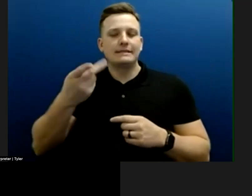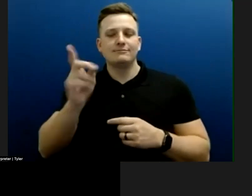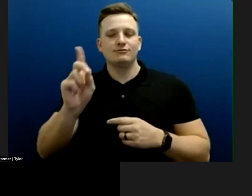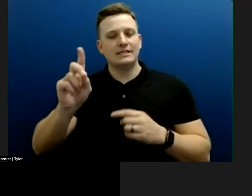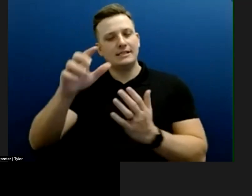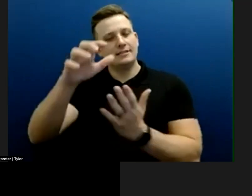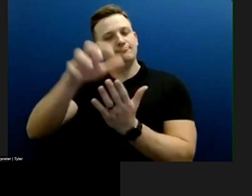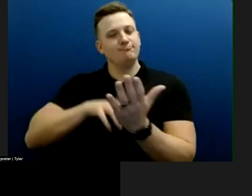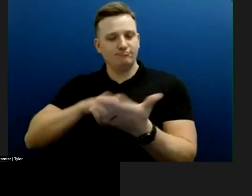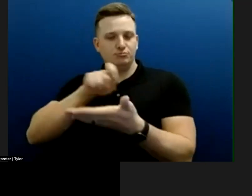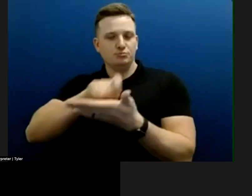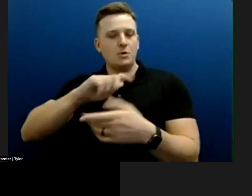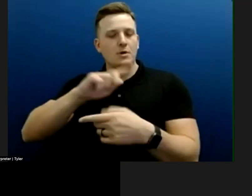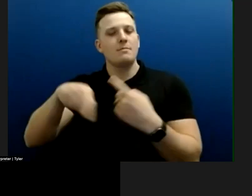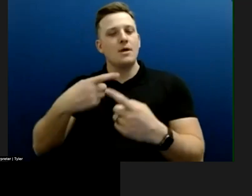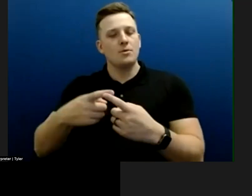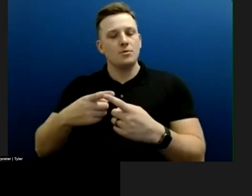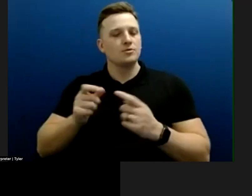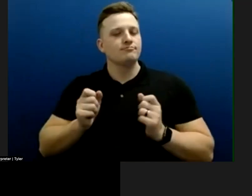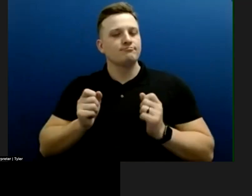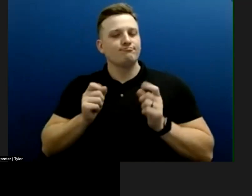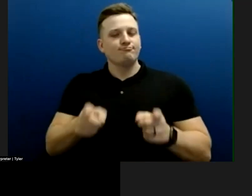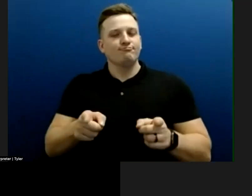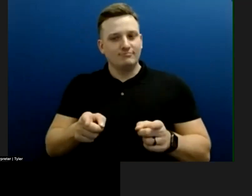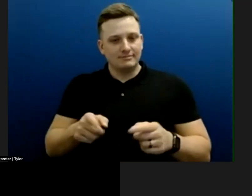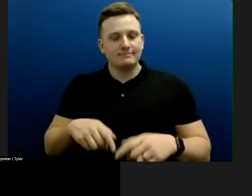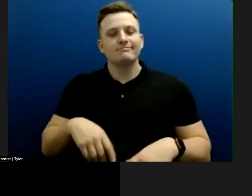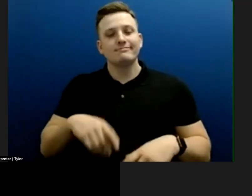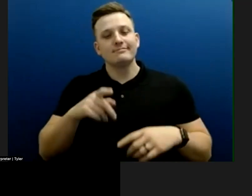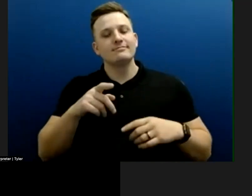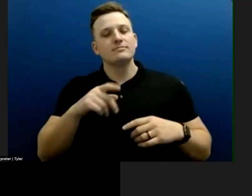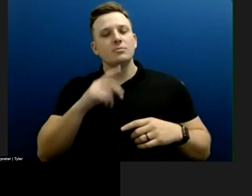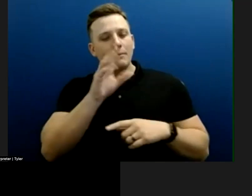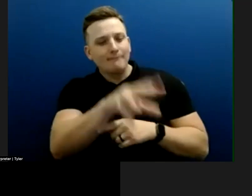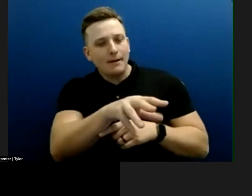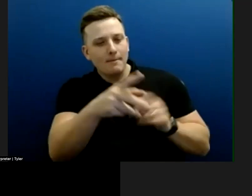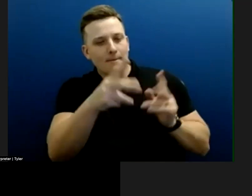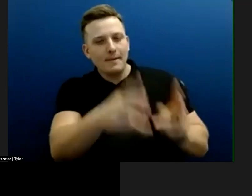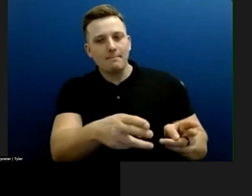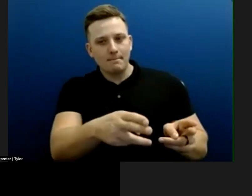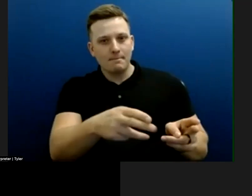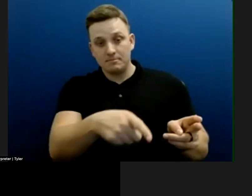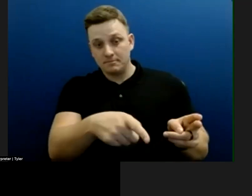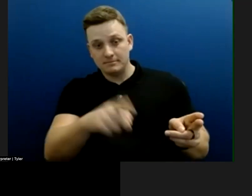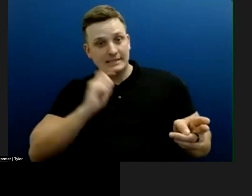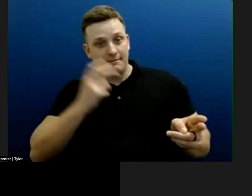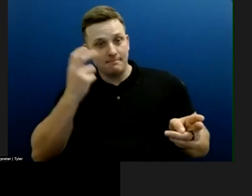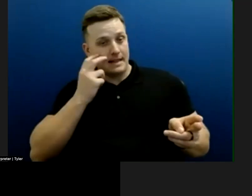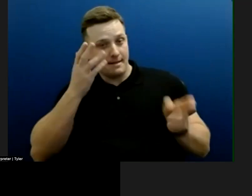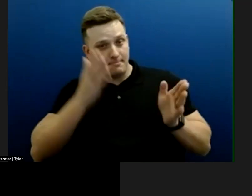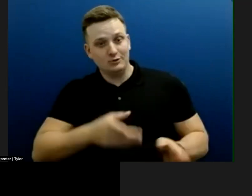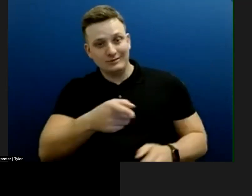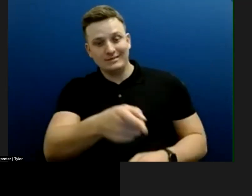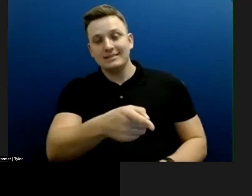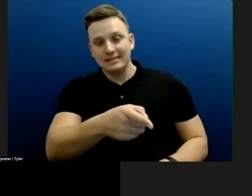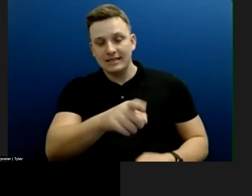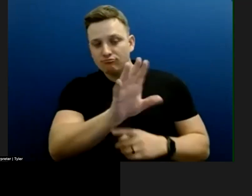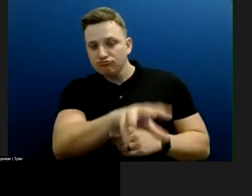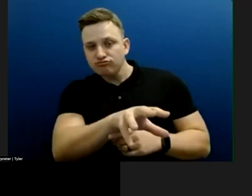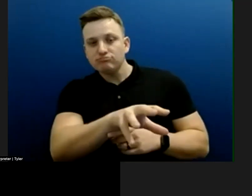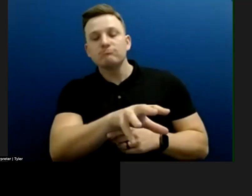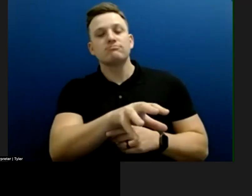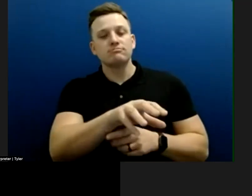a clip of film of an interaction involving a person who's deafblind, and